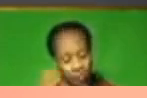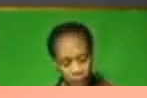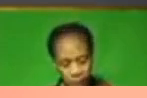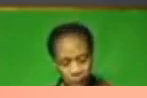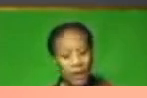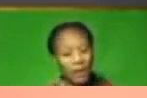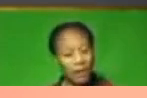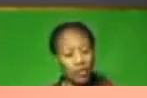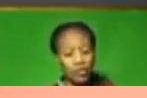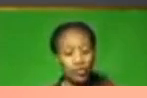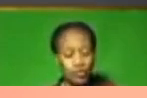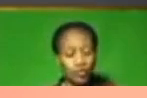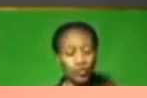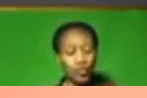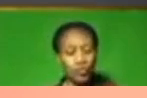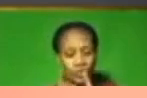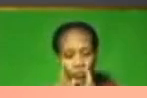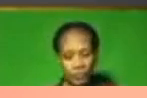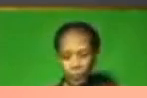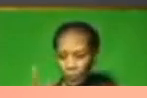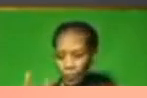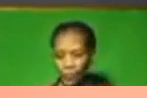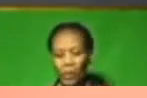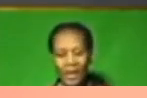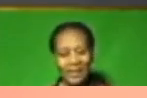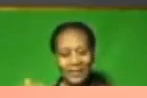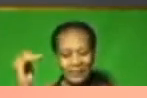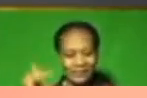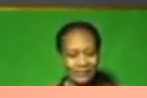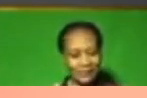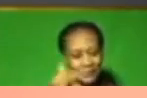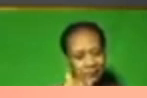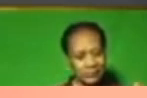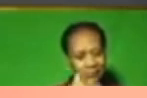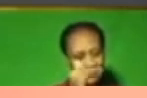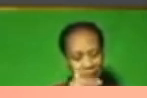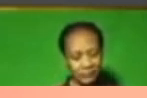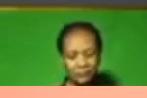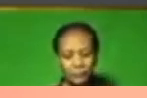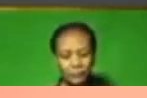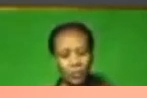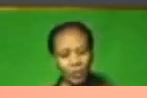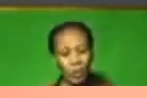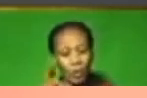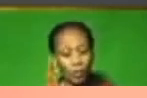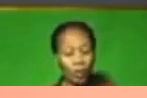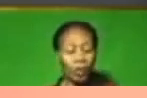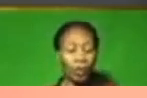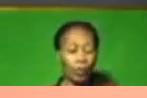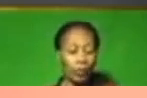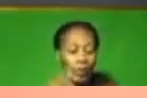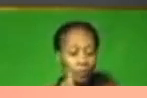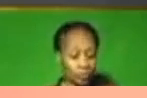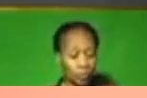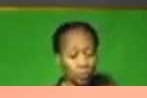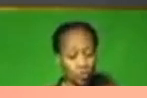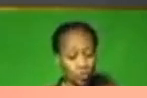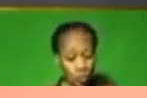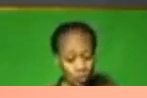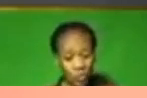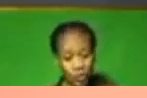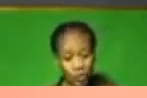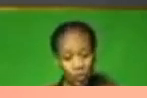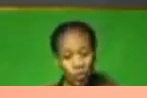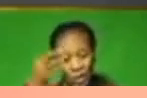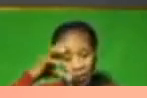and addressing spatial inequality. We will work closely with the provincial and local